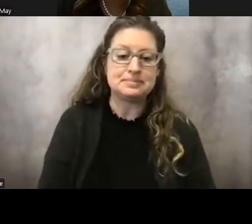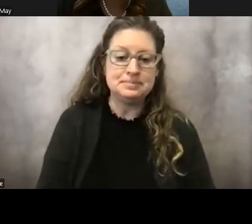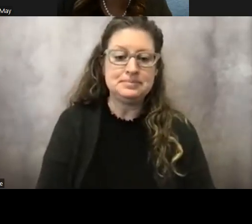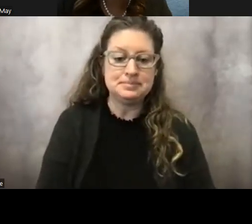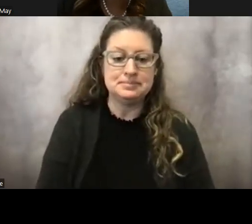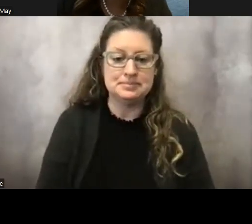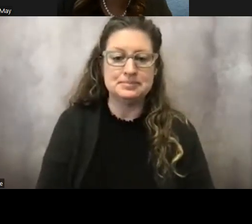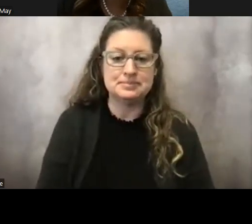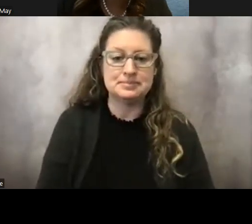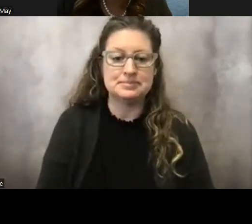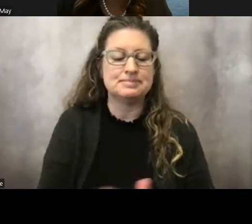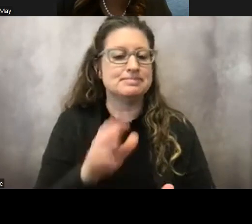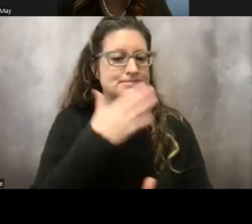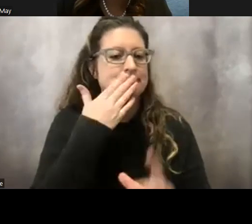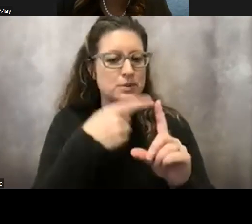Good point.